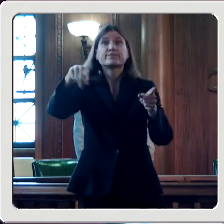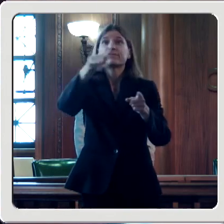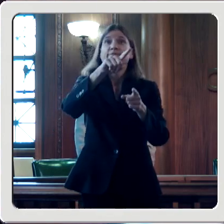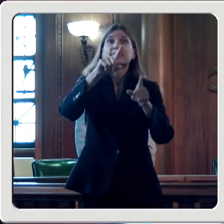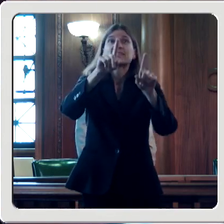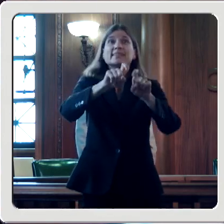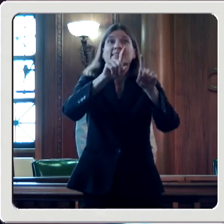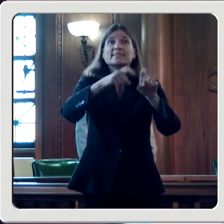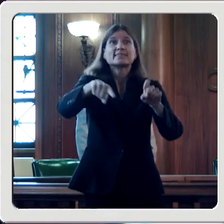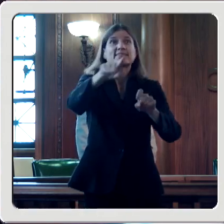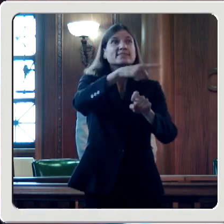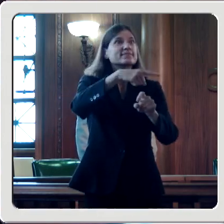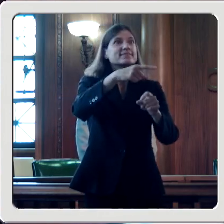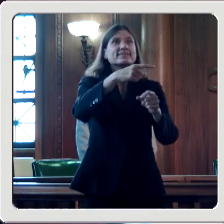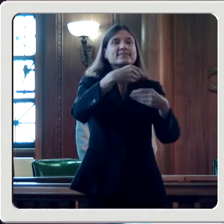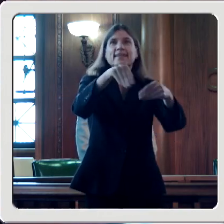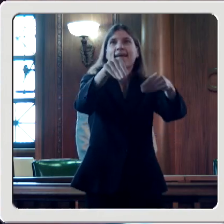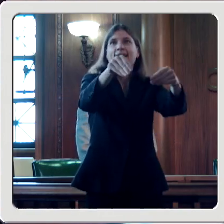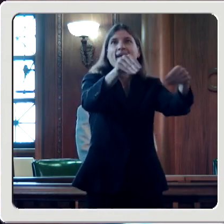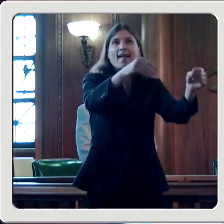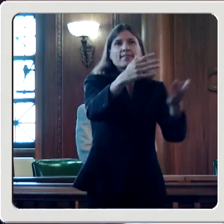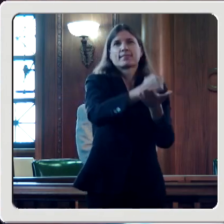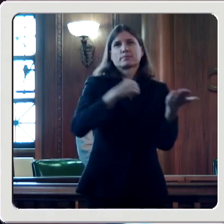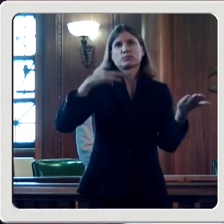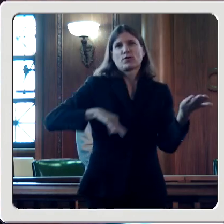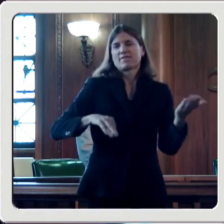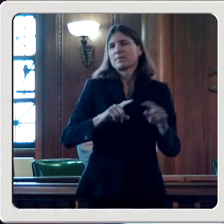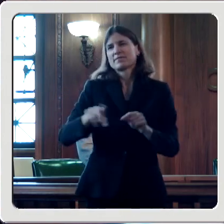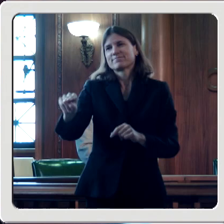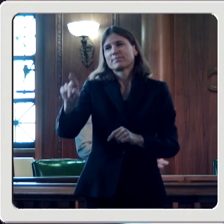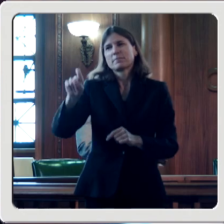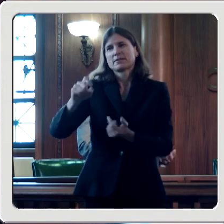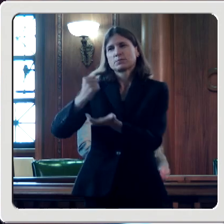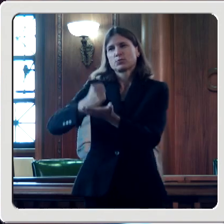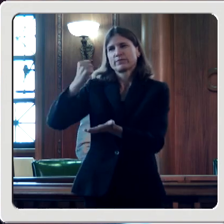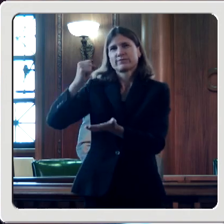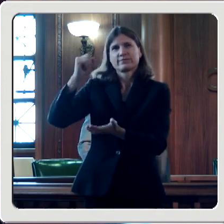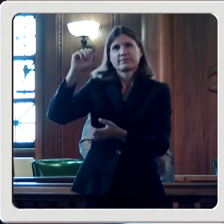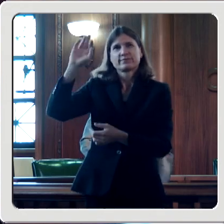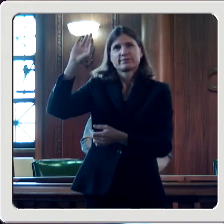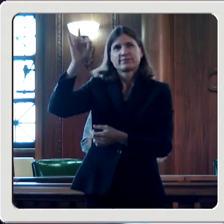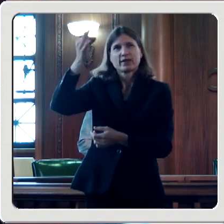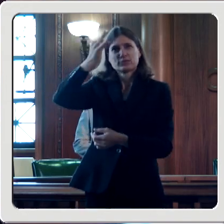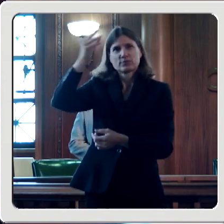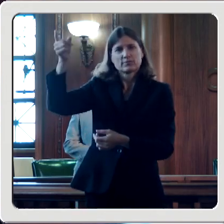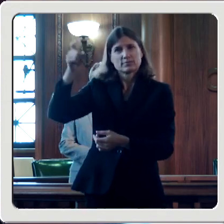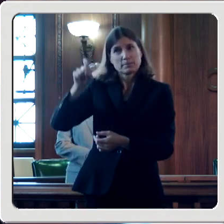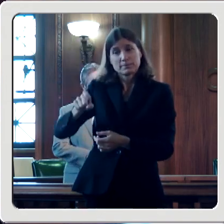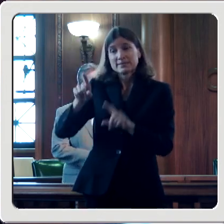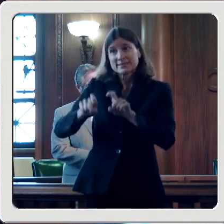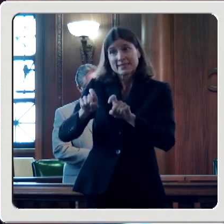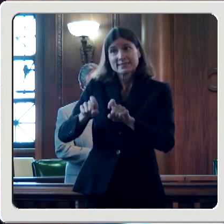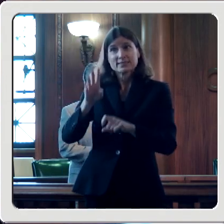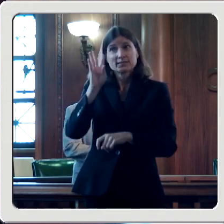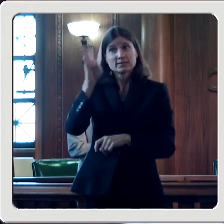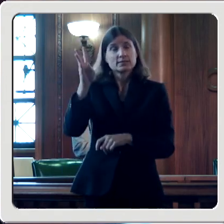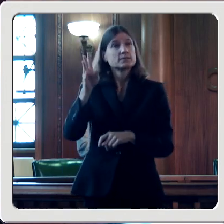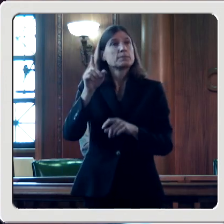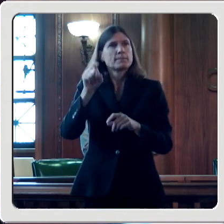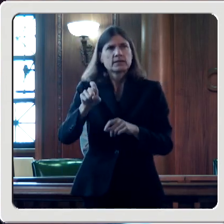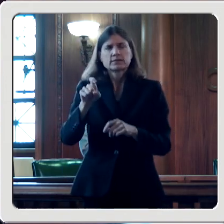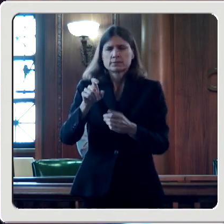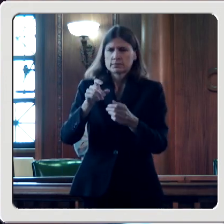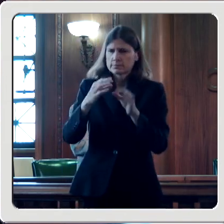Well, I think everyone would like more, but you'd like it to be accurate. I believe the most recent EUA from the FDA was on the Yale